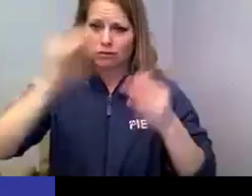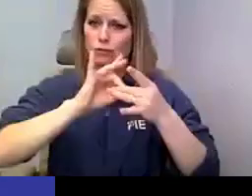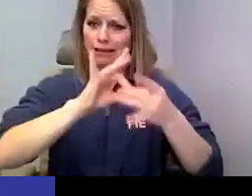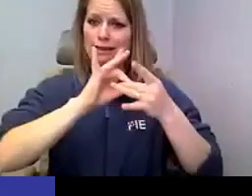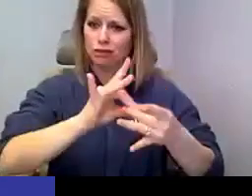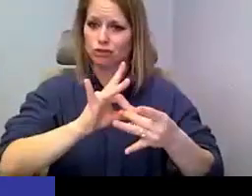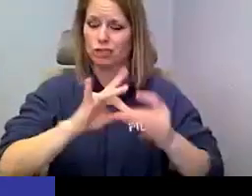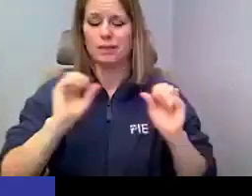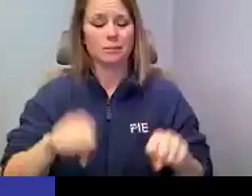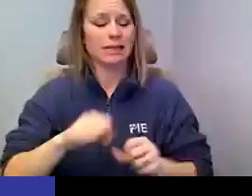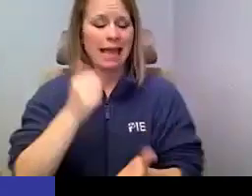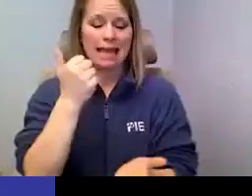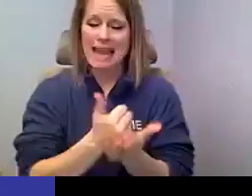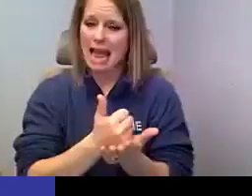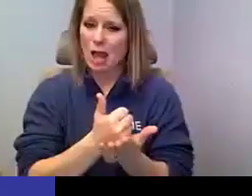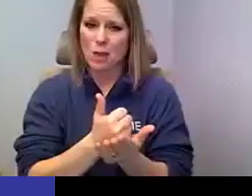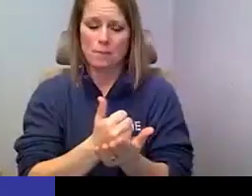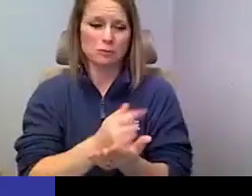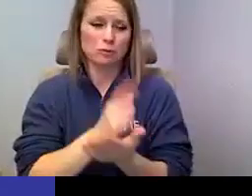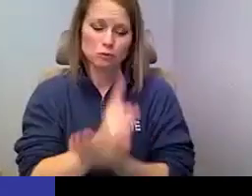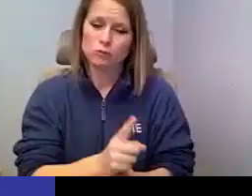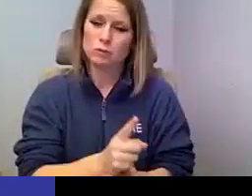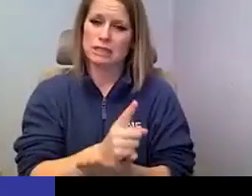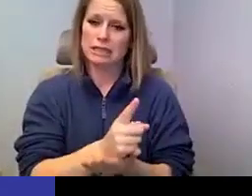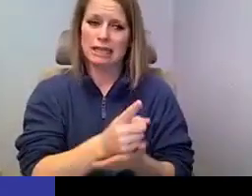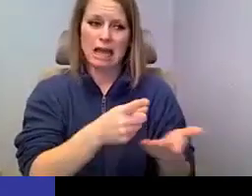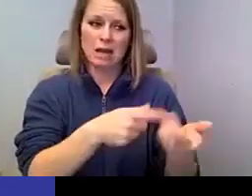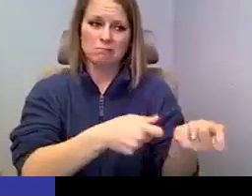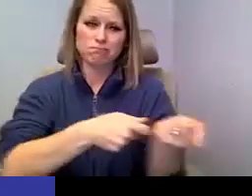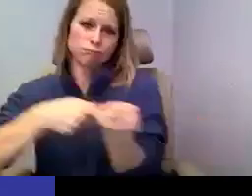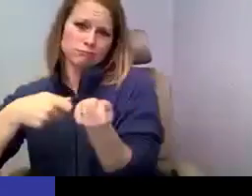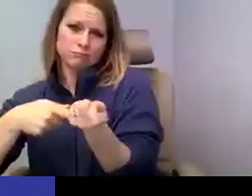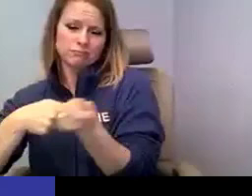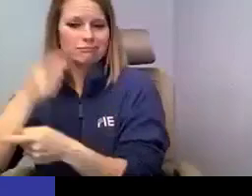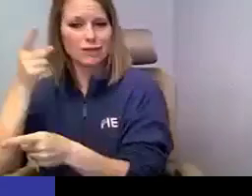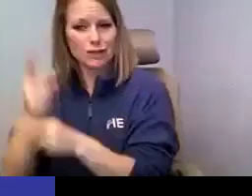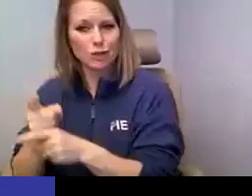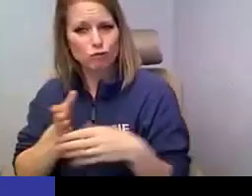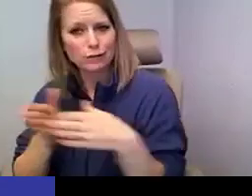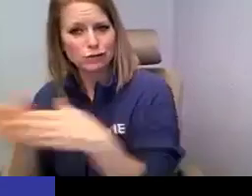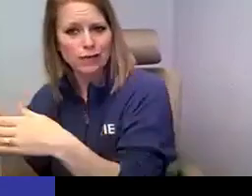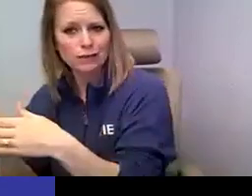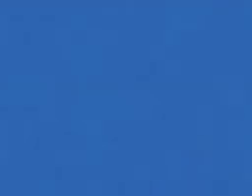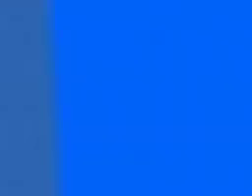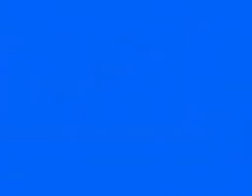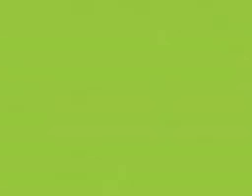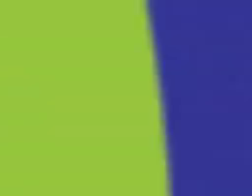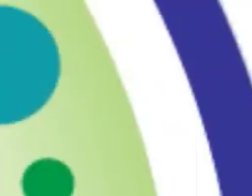that can help that student build positive adaptive responses to adversity.